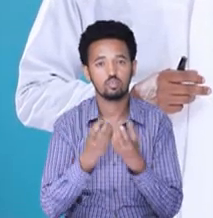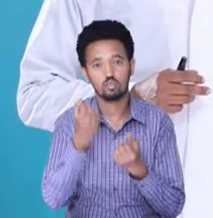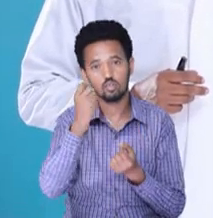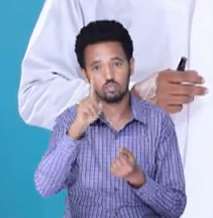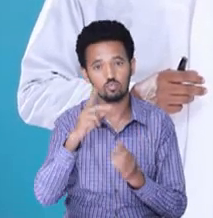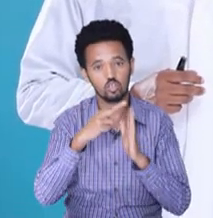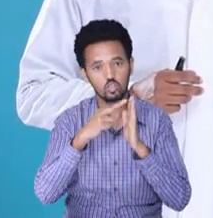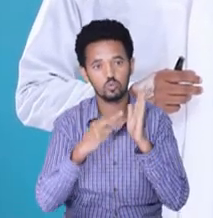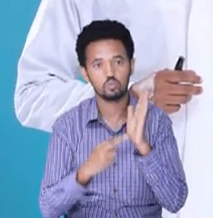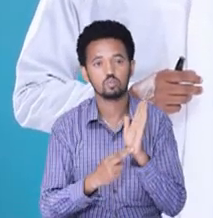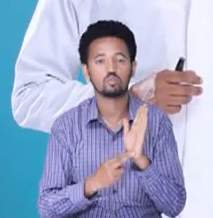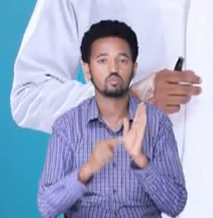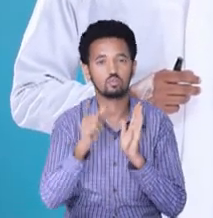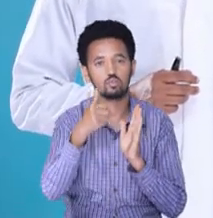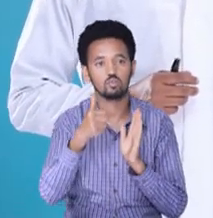Unit 10,